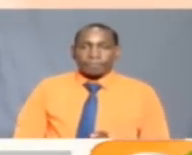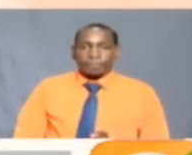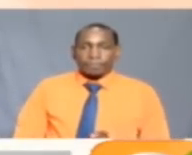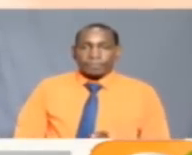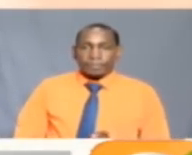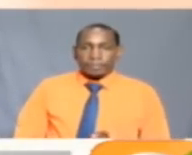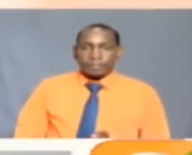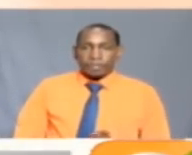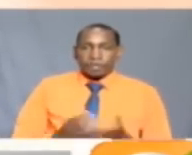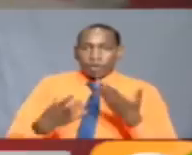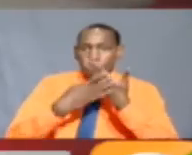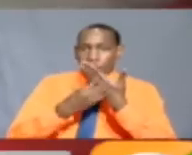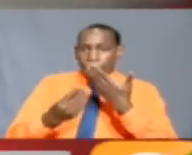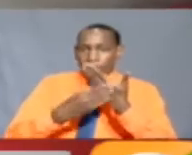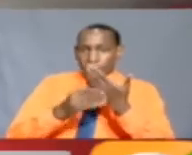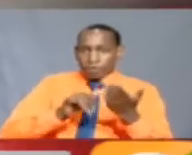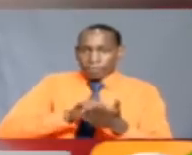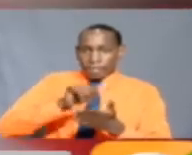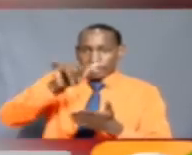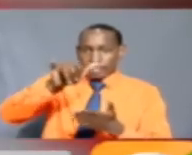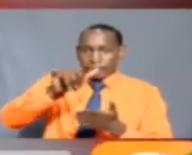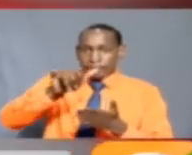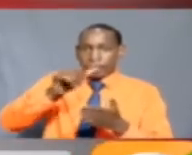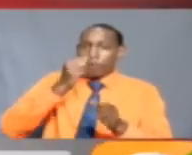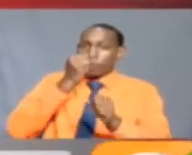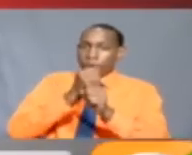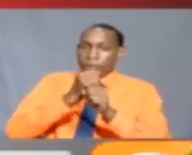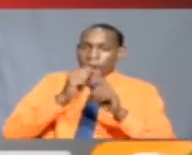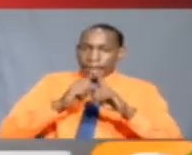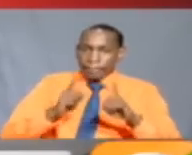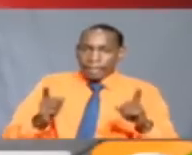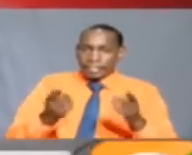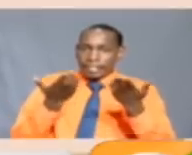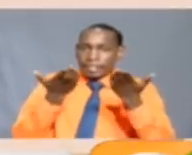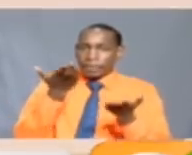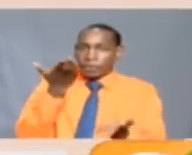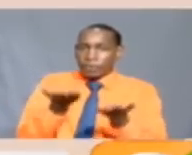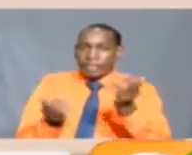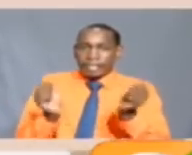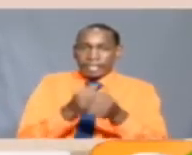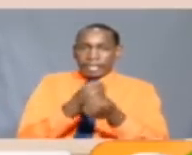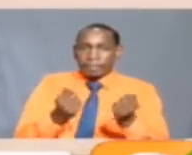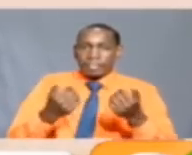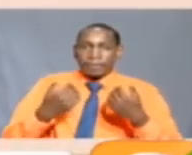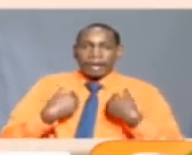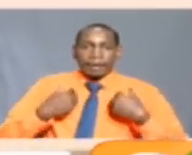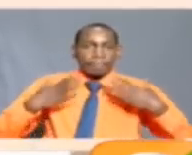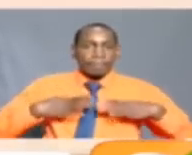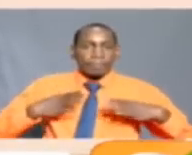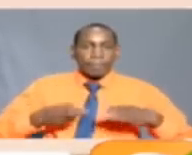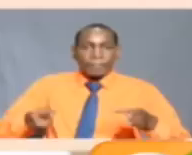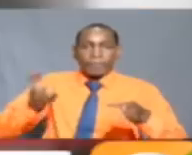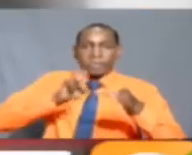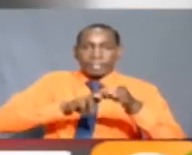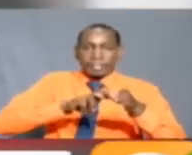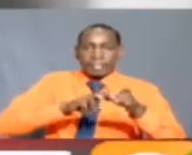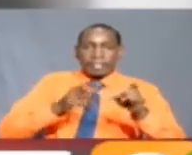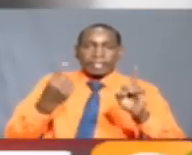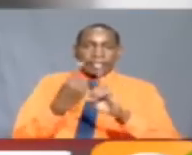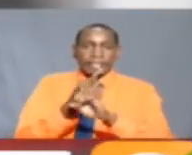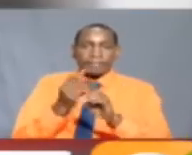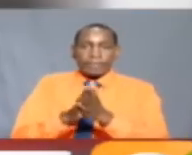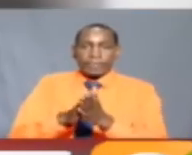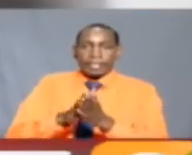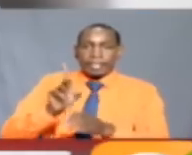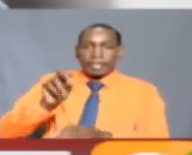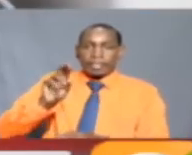It mimics an aeroplane from its model and its work, but its weight does not allow it to carry passengers. Unlike most drones